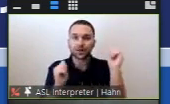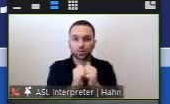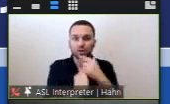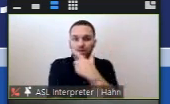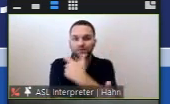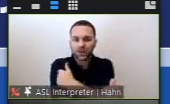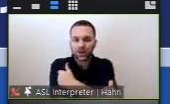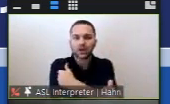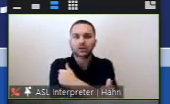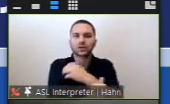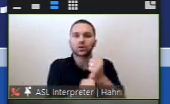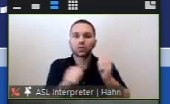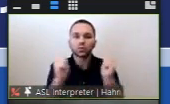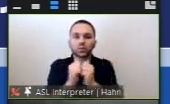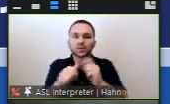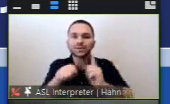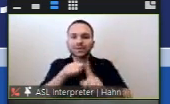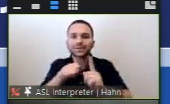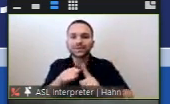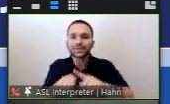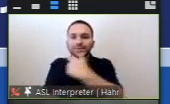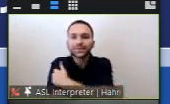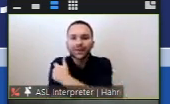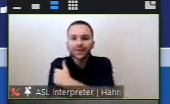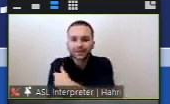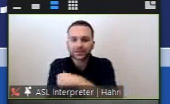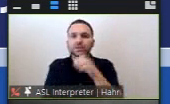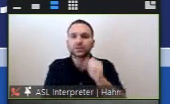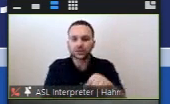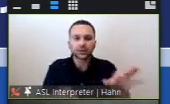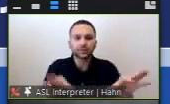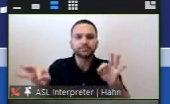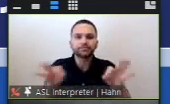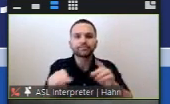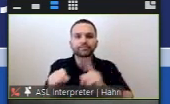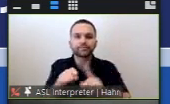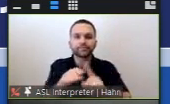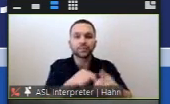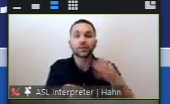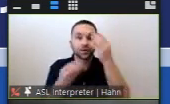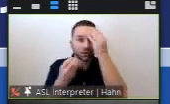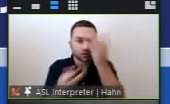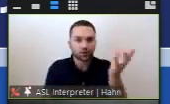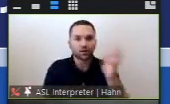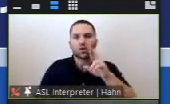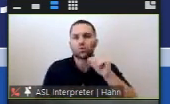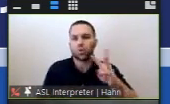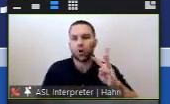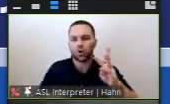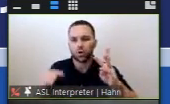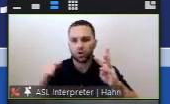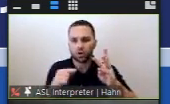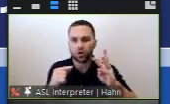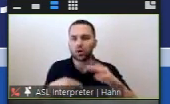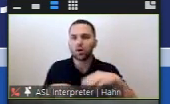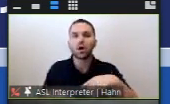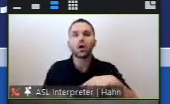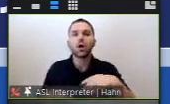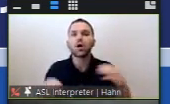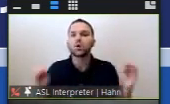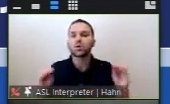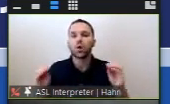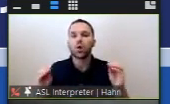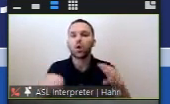vaccine, and the Pfizer vaccine. I do want to caution you that this is raw data. This is not data that has been controlled for age or time since